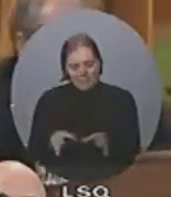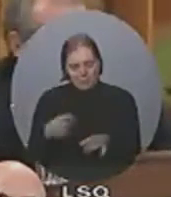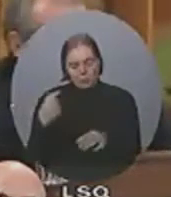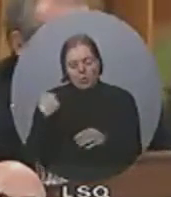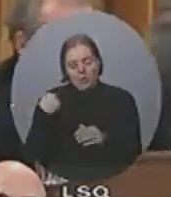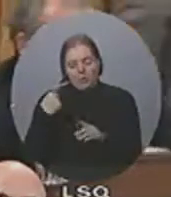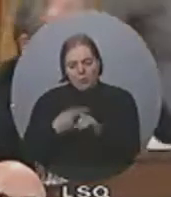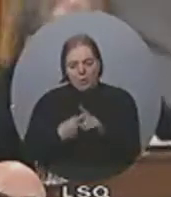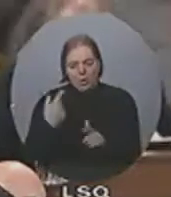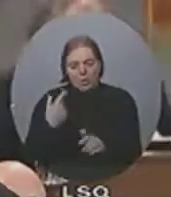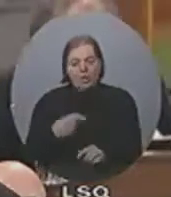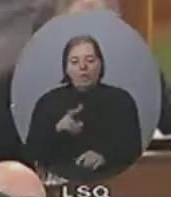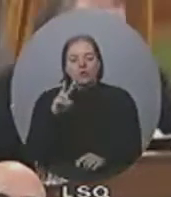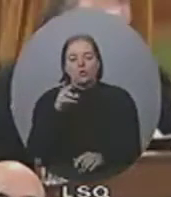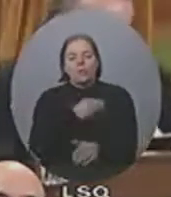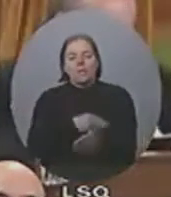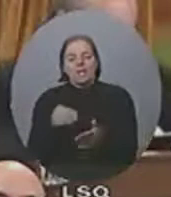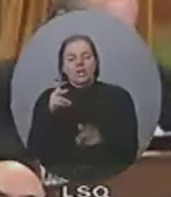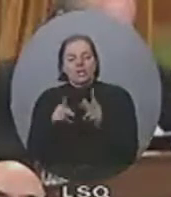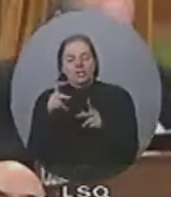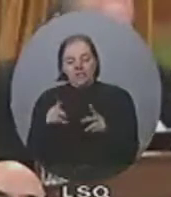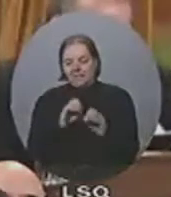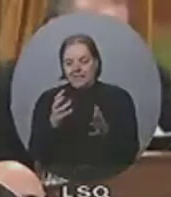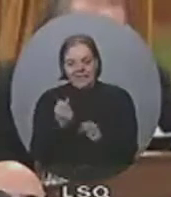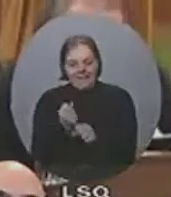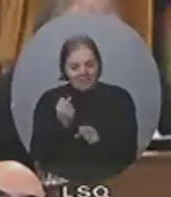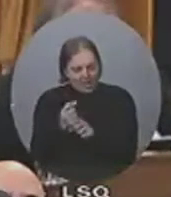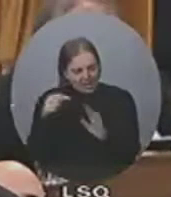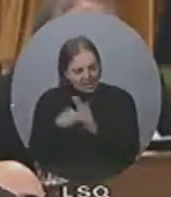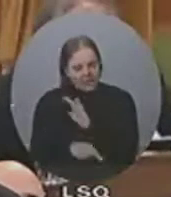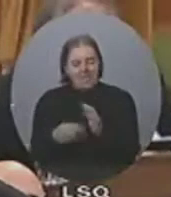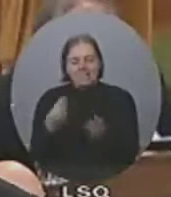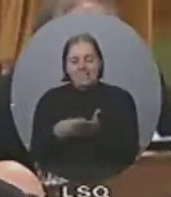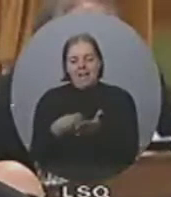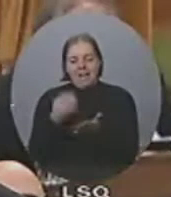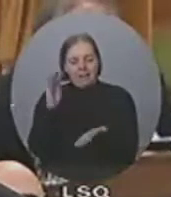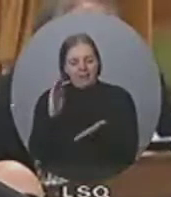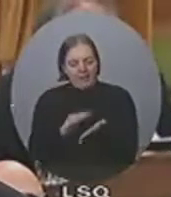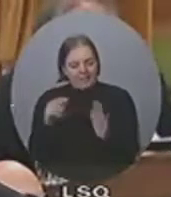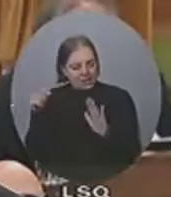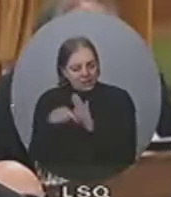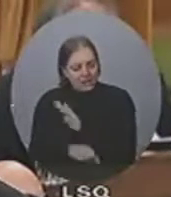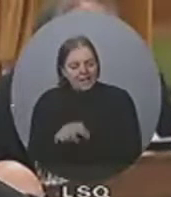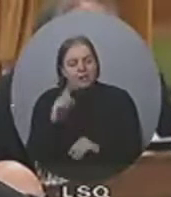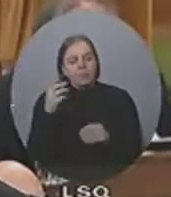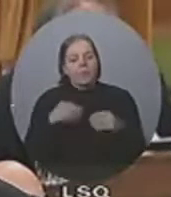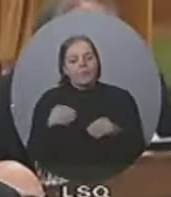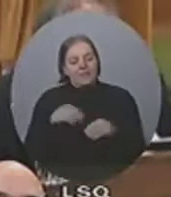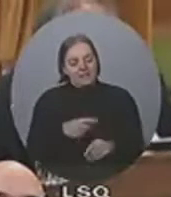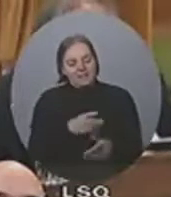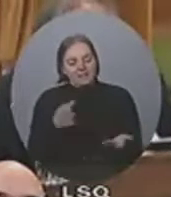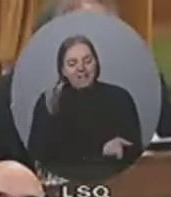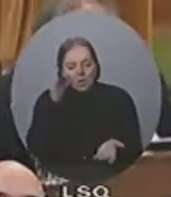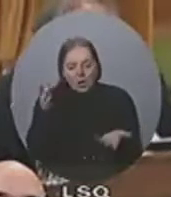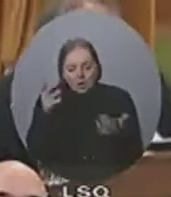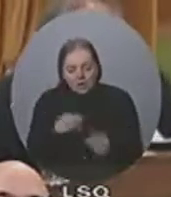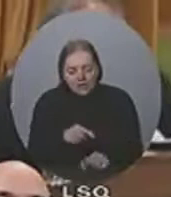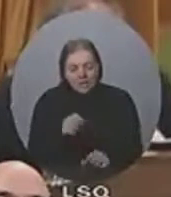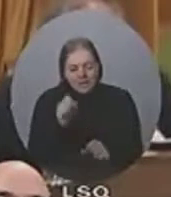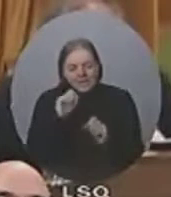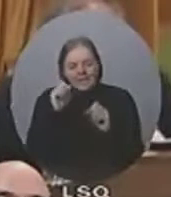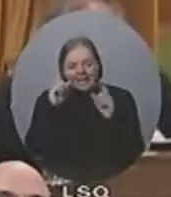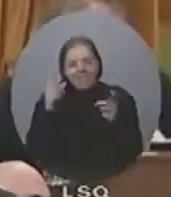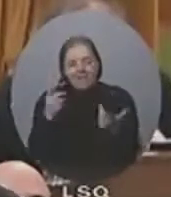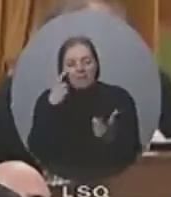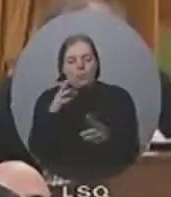2 millions de Canadiens sans travail. Échec. Les salaires qui baissent. Échec. Est-ce que le Premier ministre va entendre l'alarme? Va-t-il se réveiller enfin